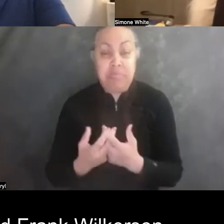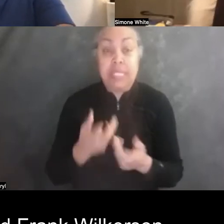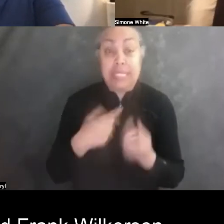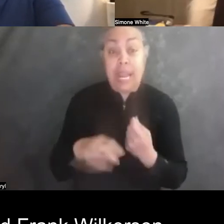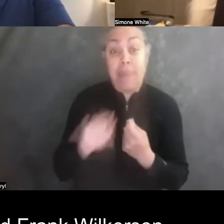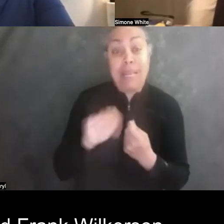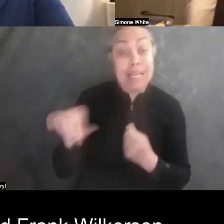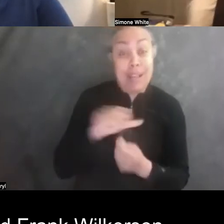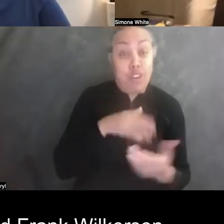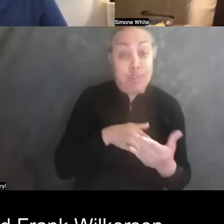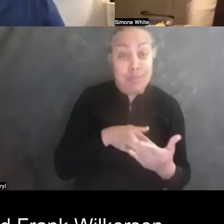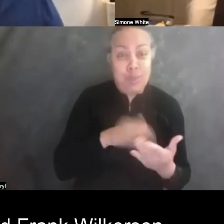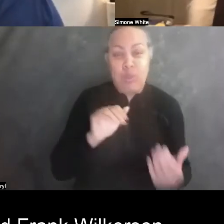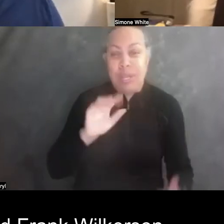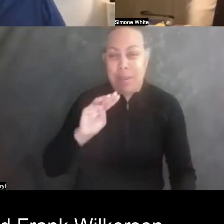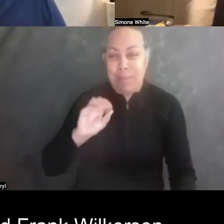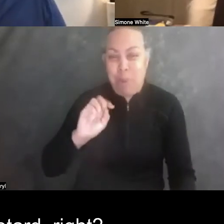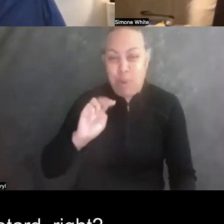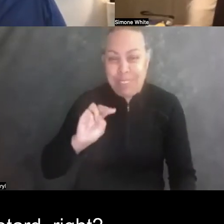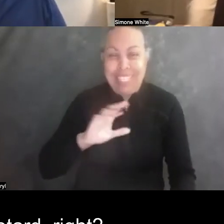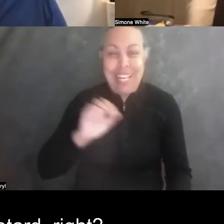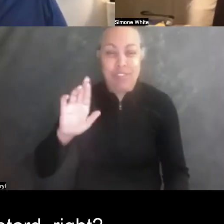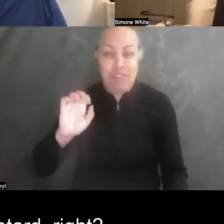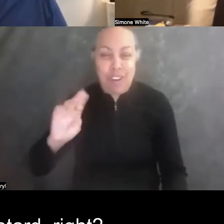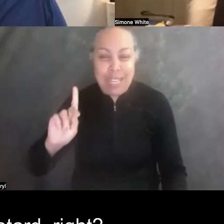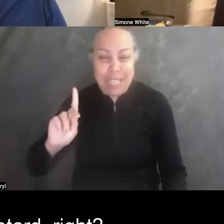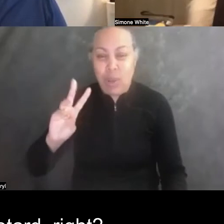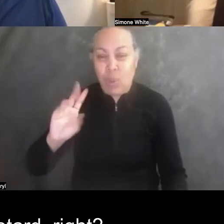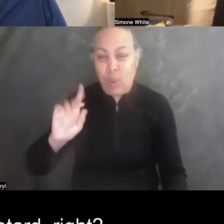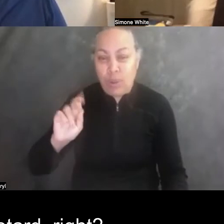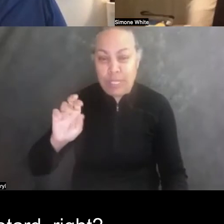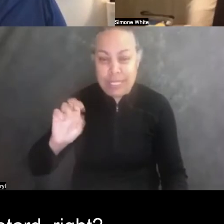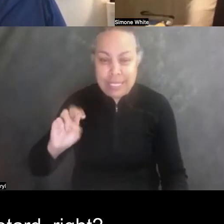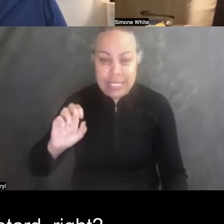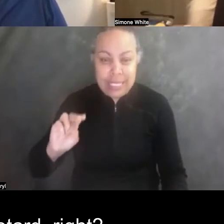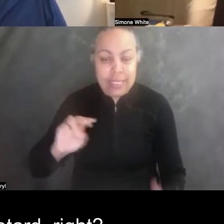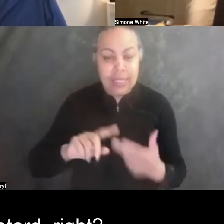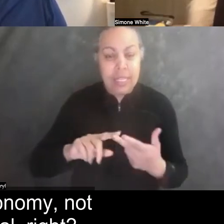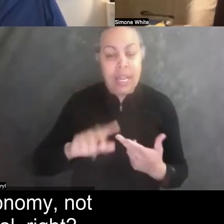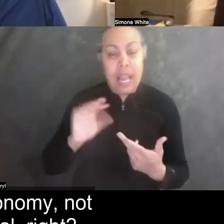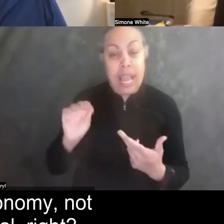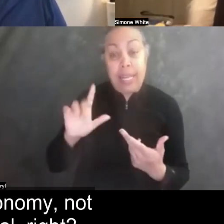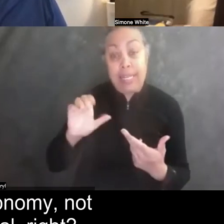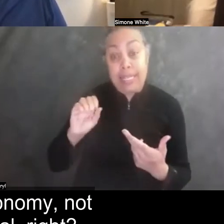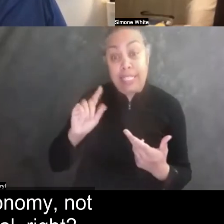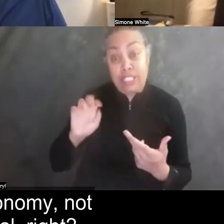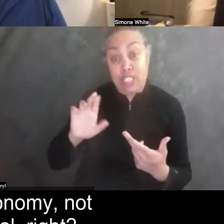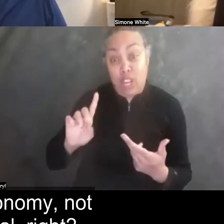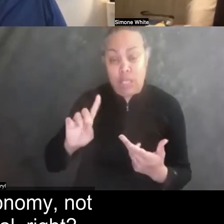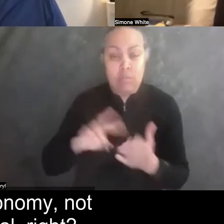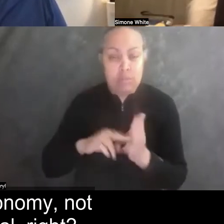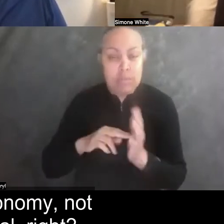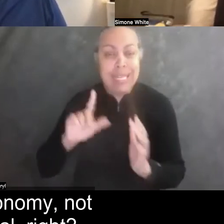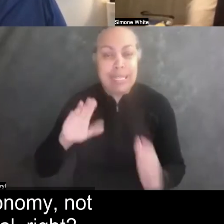impenetrable, which is Fred Moten and Frank Wilderson and Francois Lyotard, right? So libidinal economy,